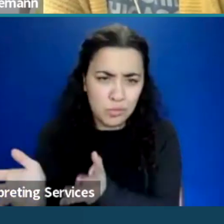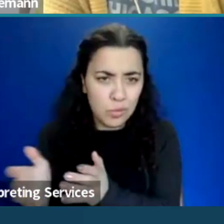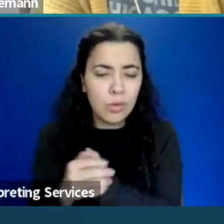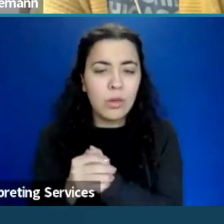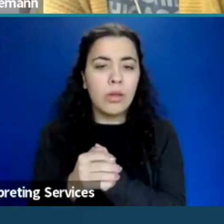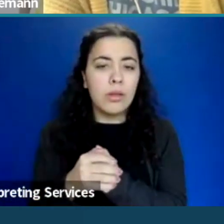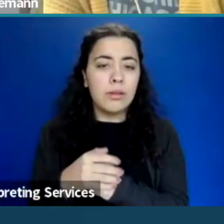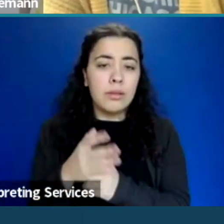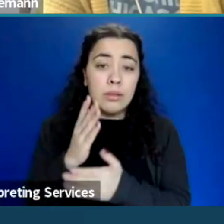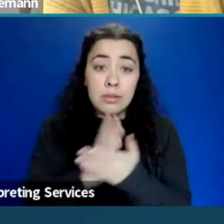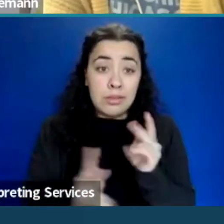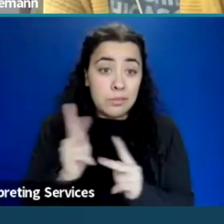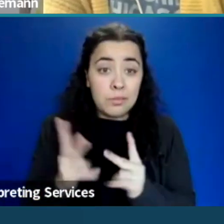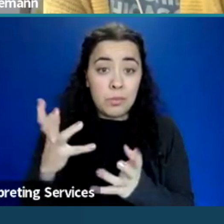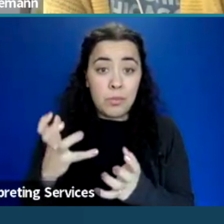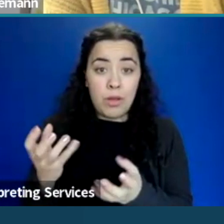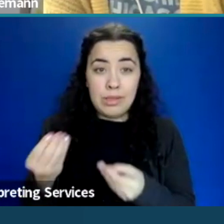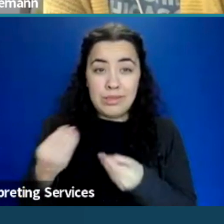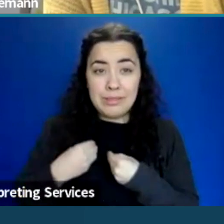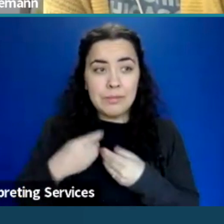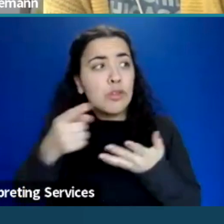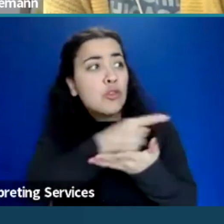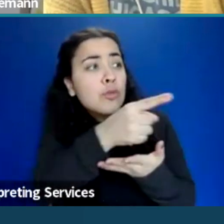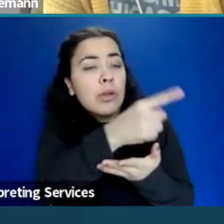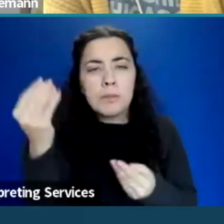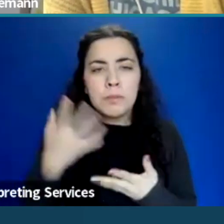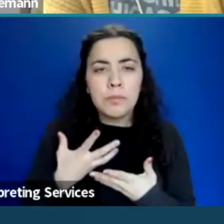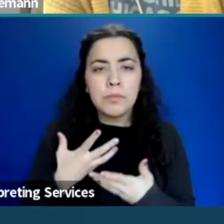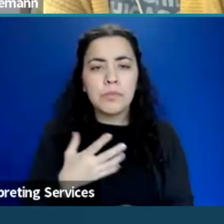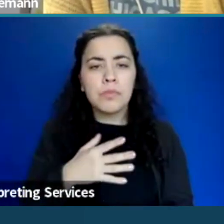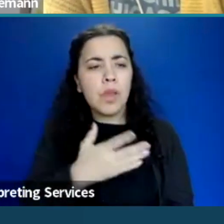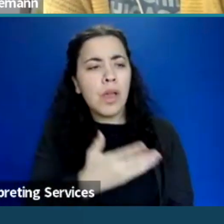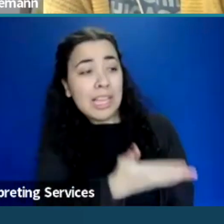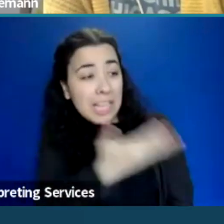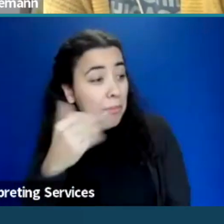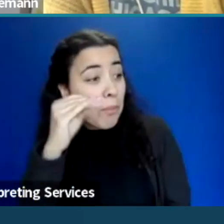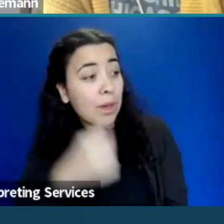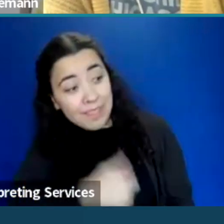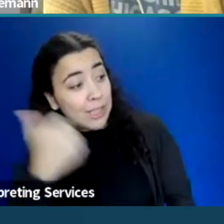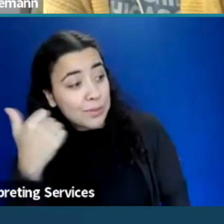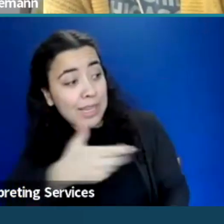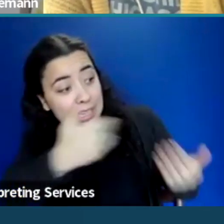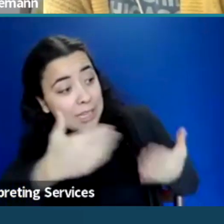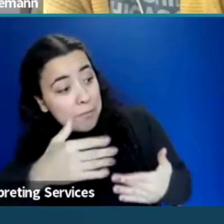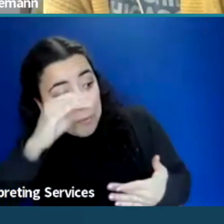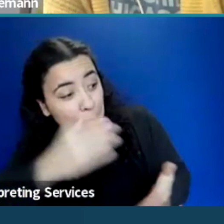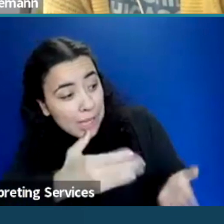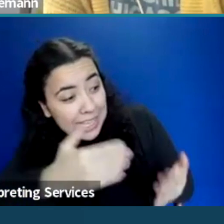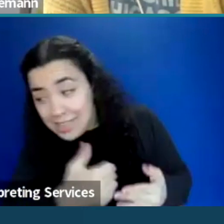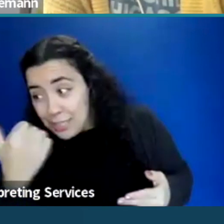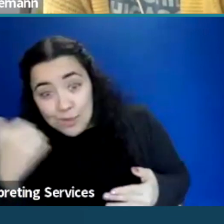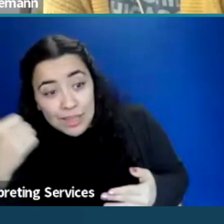I've had people want to give me direction by saying, come on, boy, this way, this way. No,